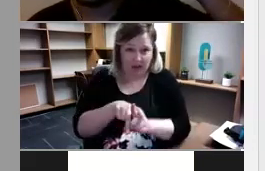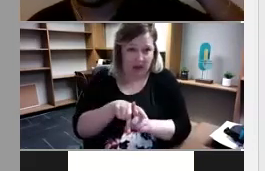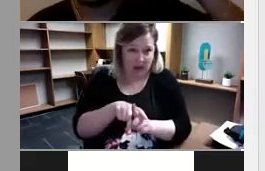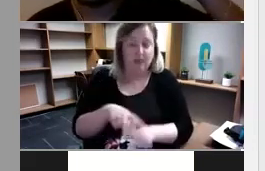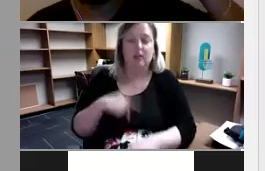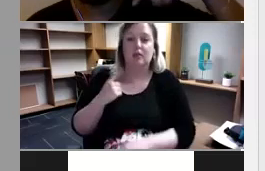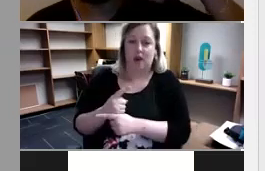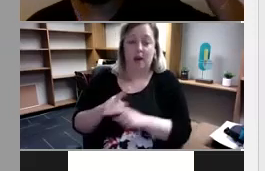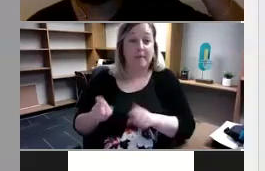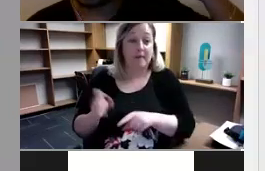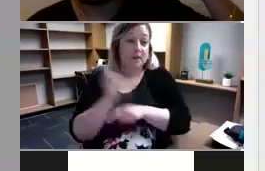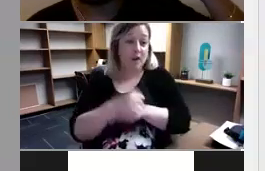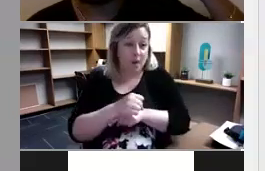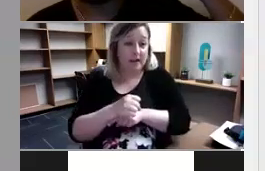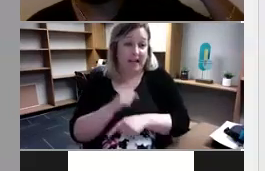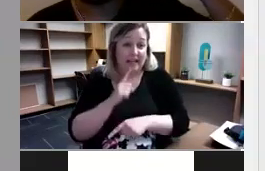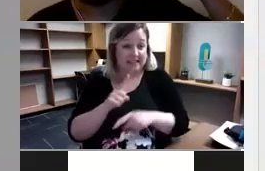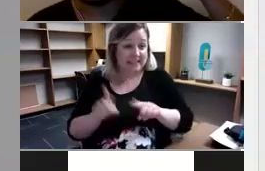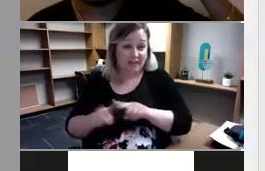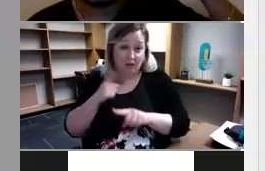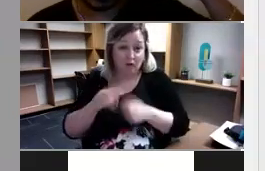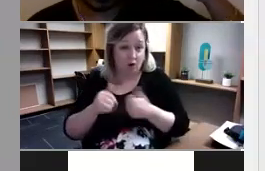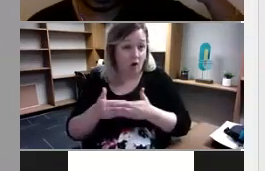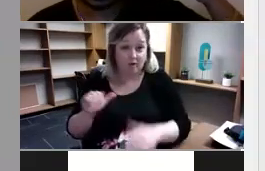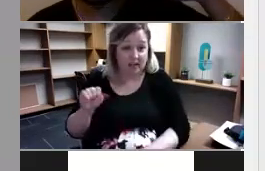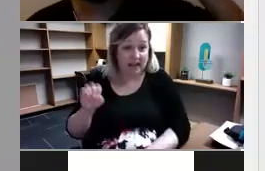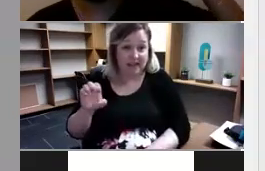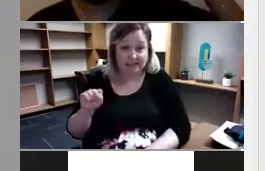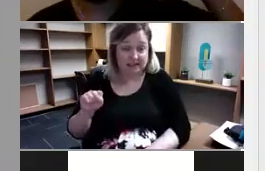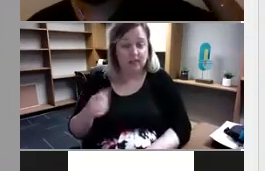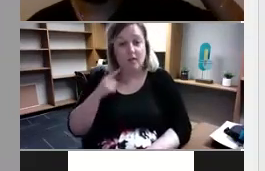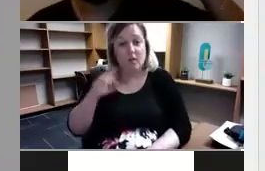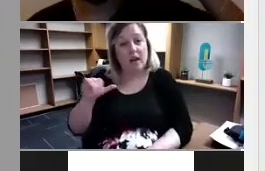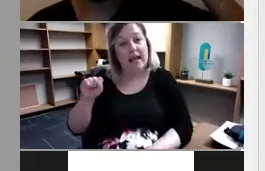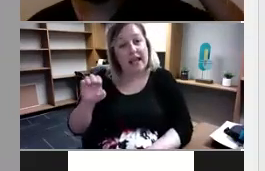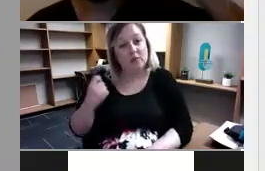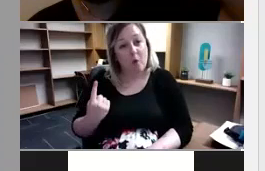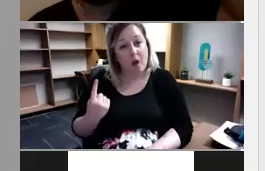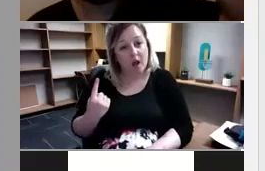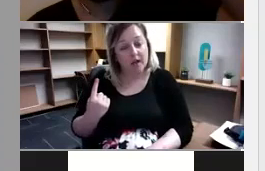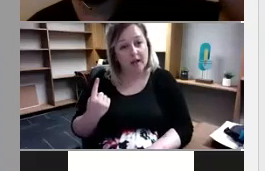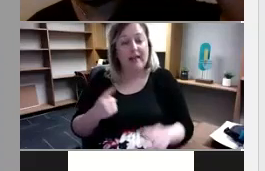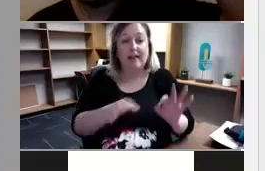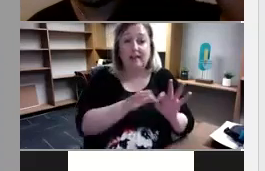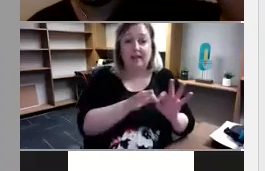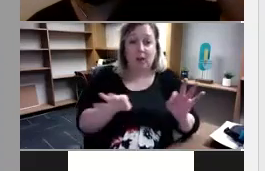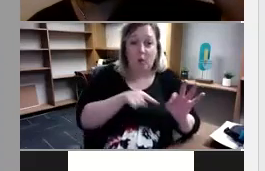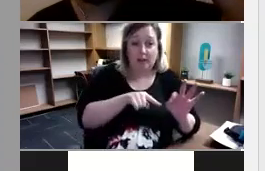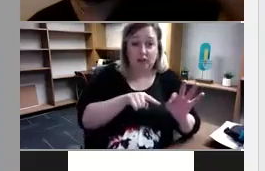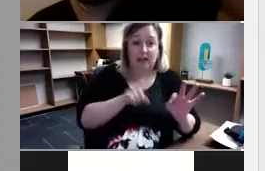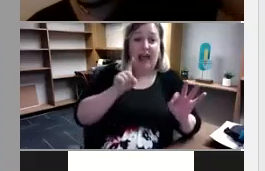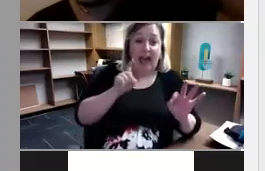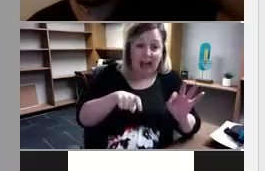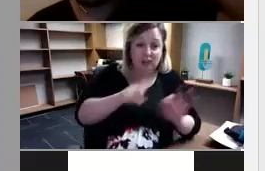the cases, right? For case 1, it has to be dominated. For case 1, your equation has to dominate your function.